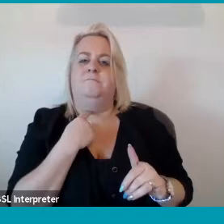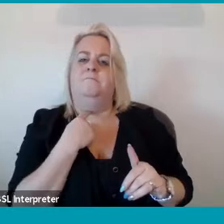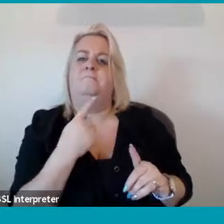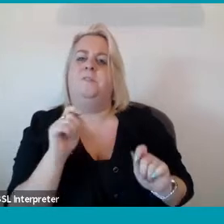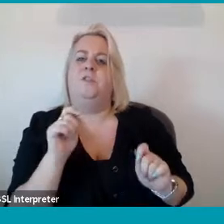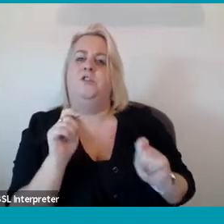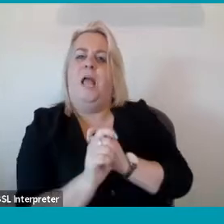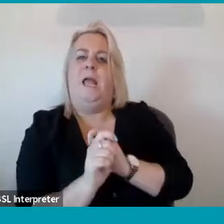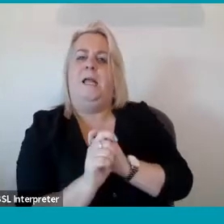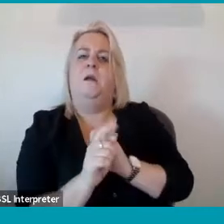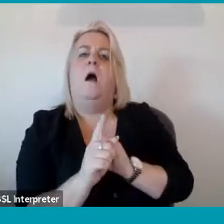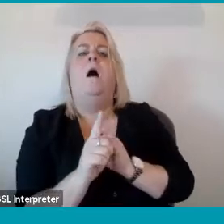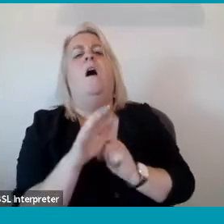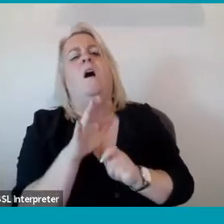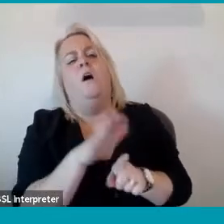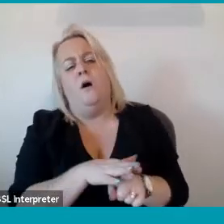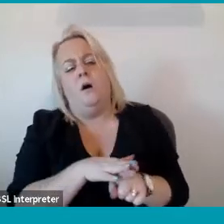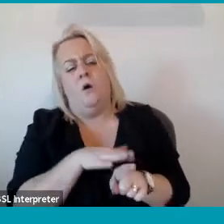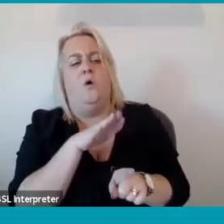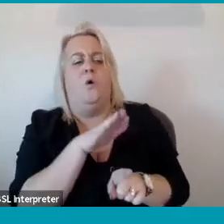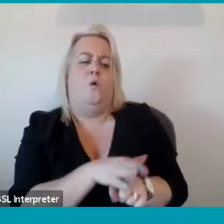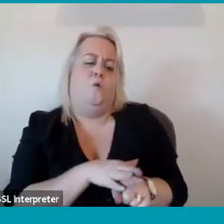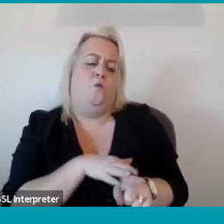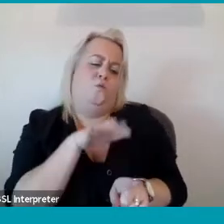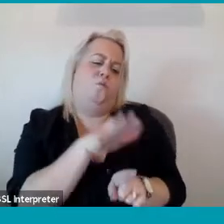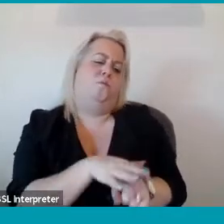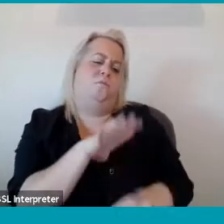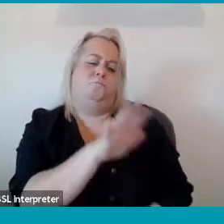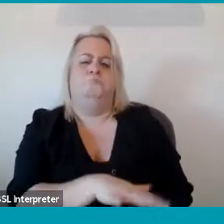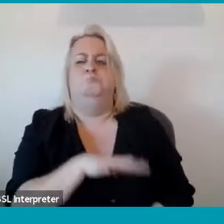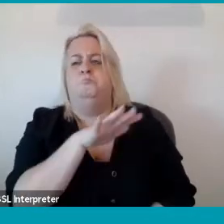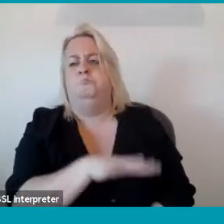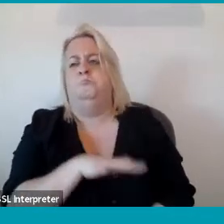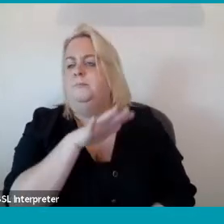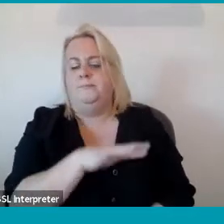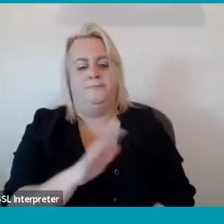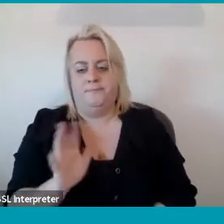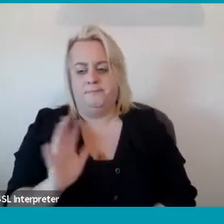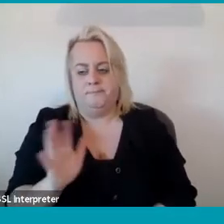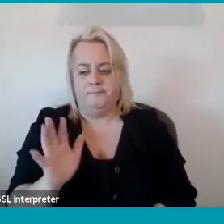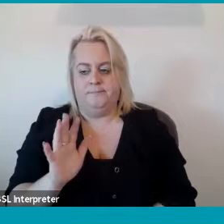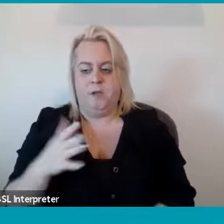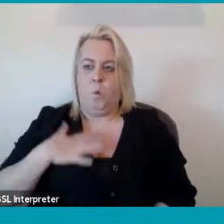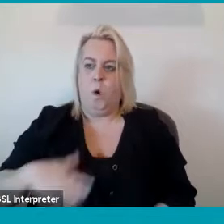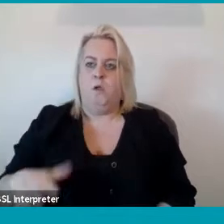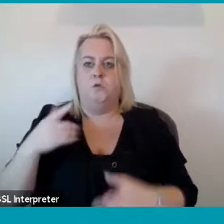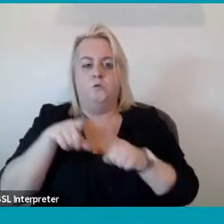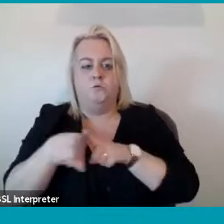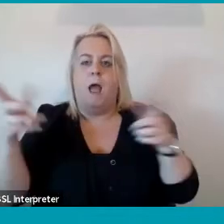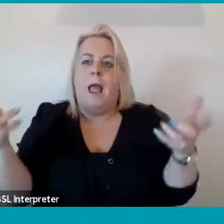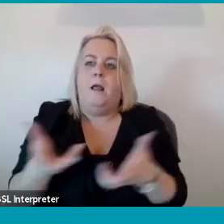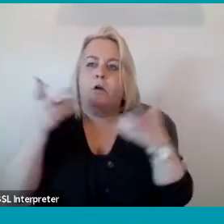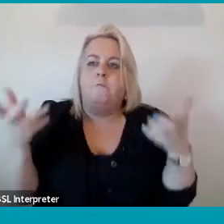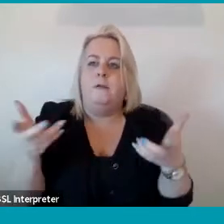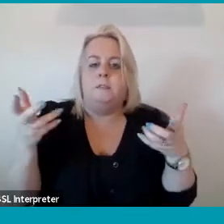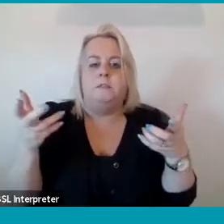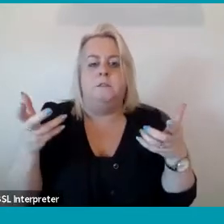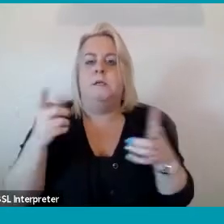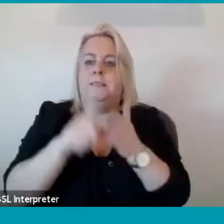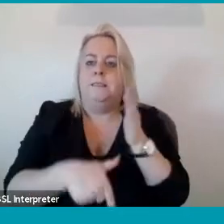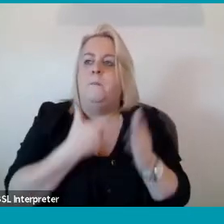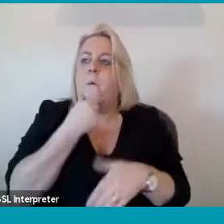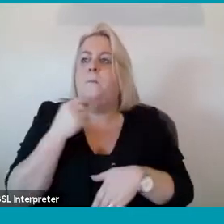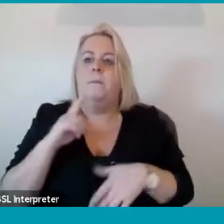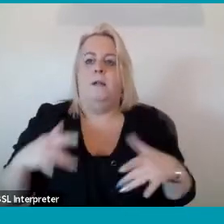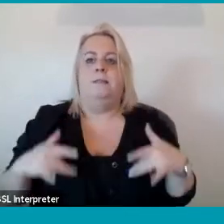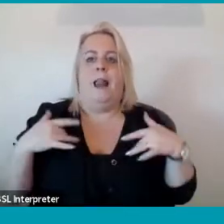actually, we're not talking about pity or charity here, we're talking about talent that your organization could benefit from. And then they